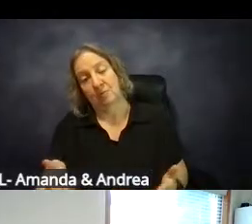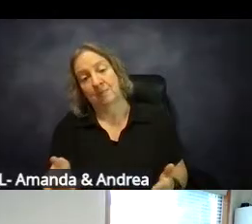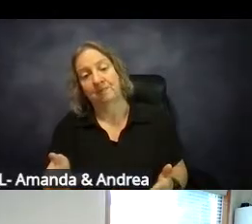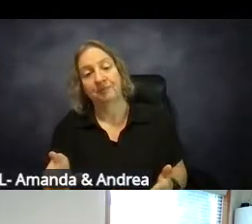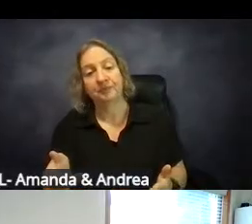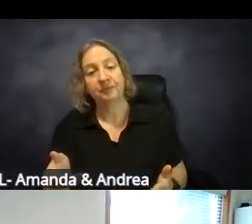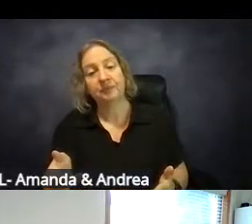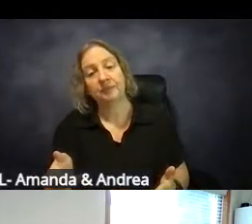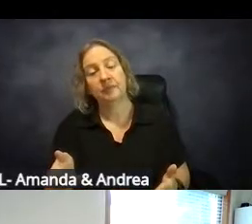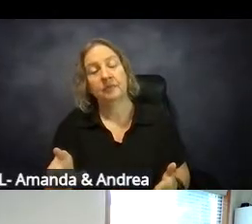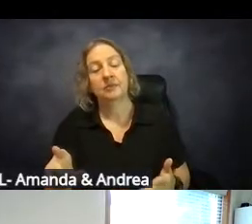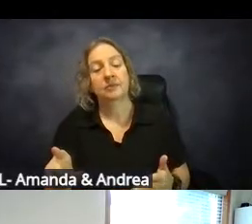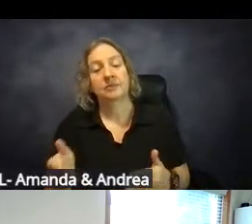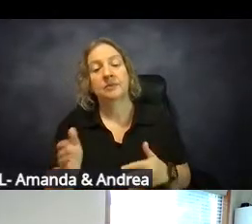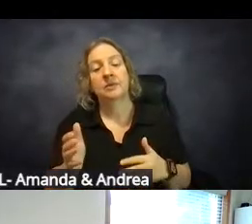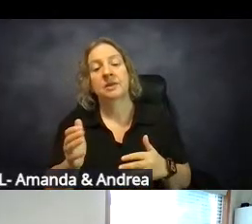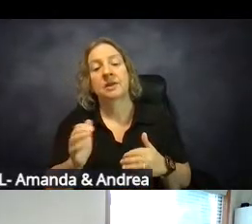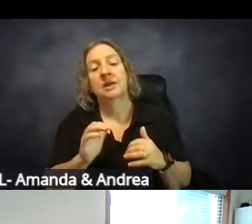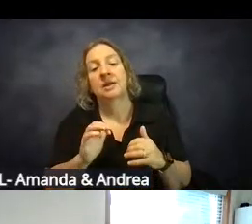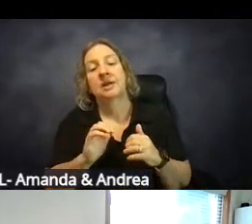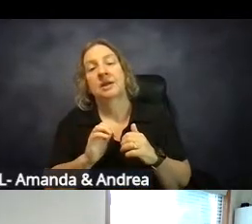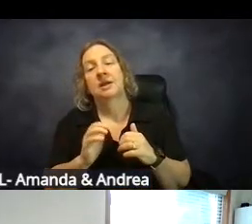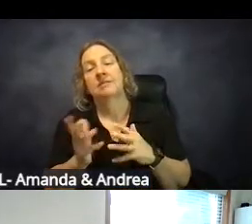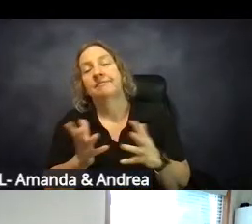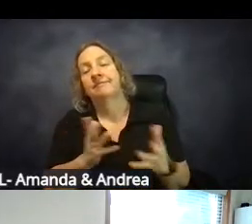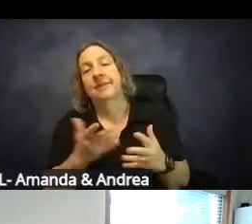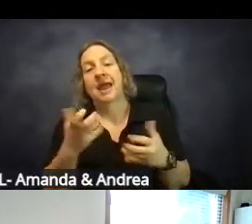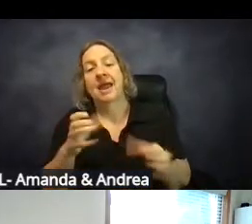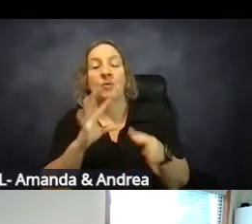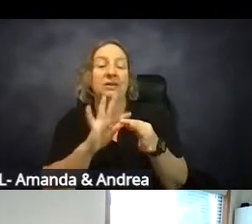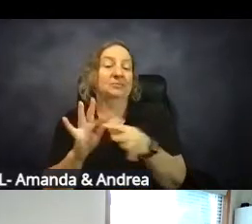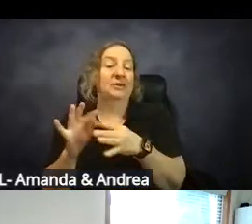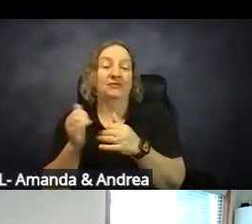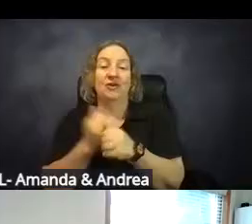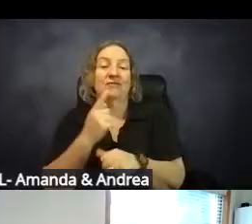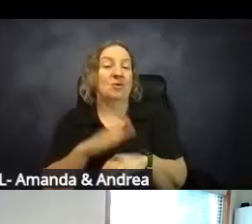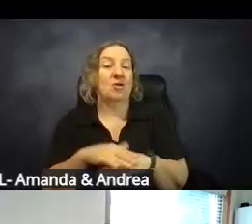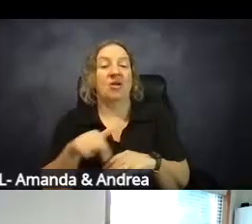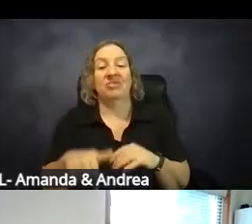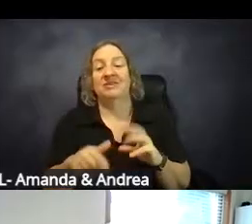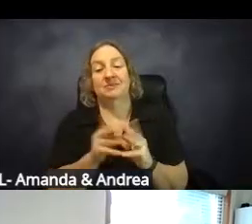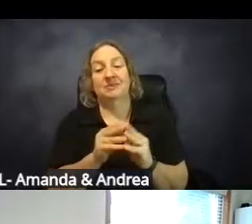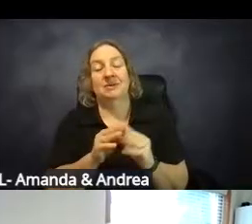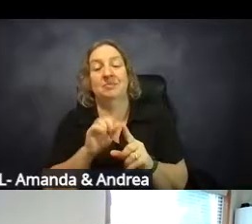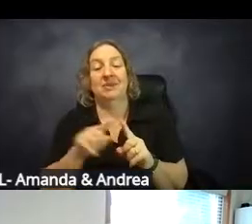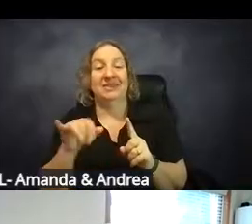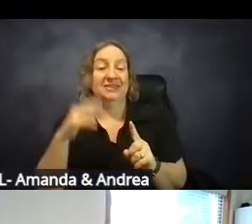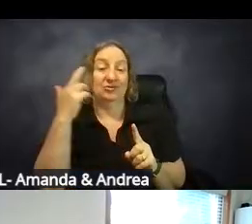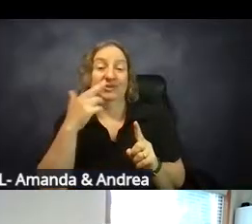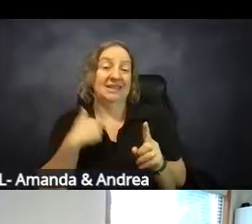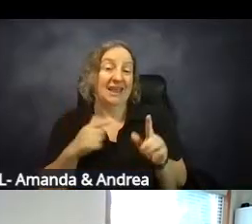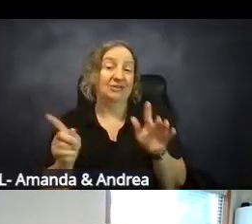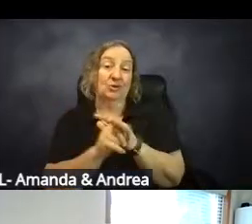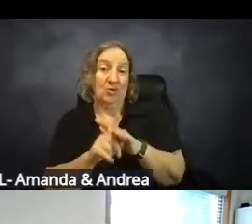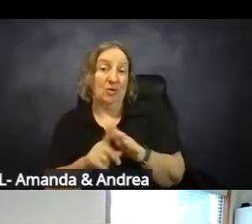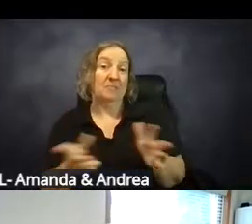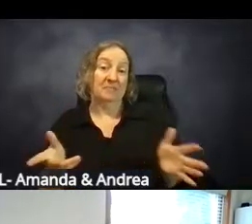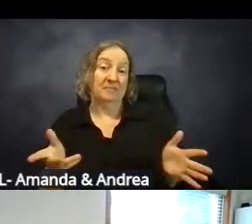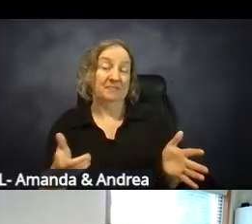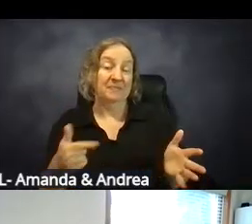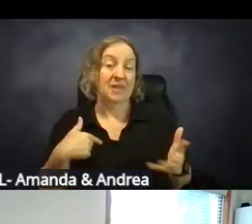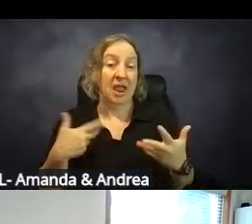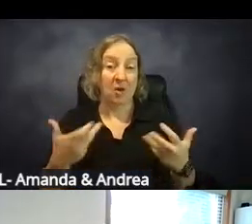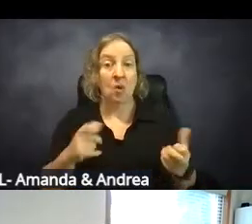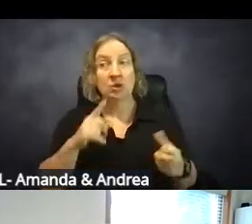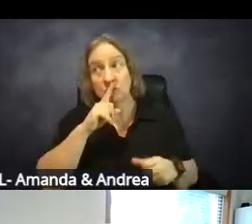think however this, I mean, I don't want to speak for everyone on this call, but this is like why I show up, is to be able to